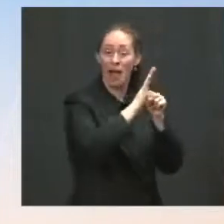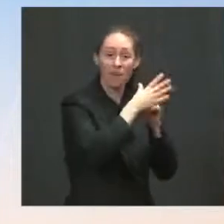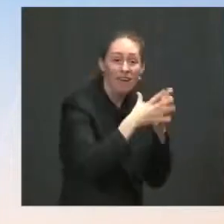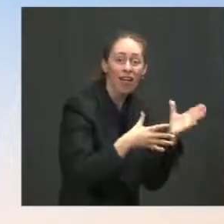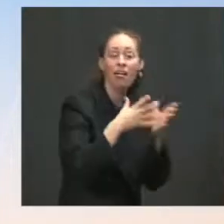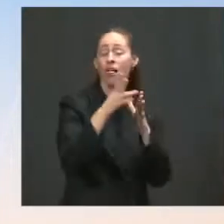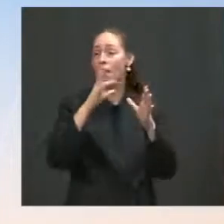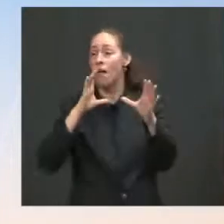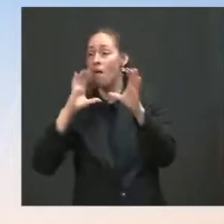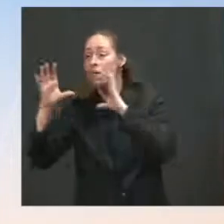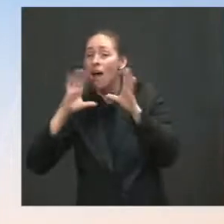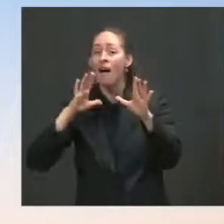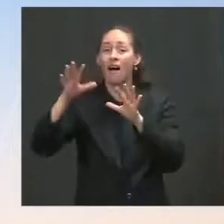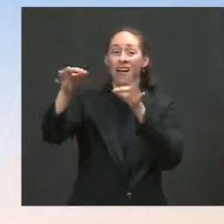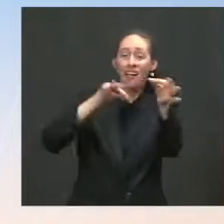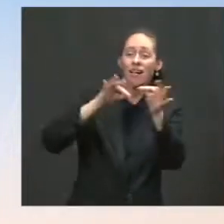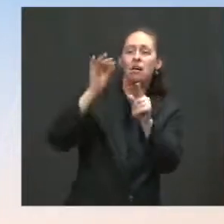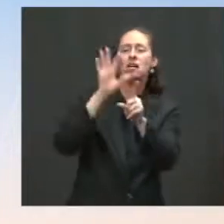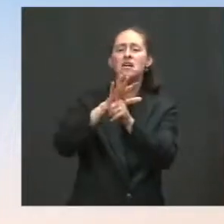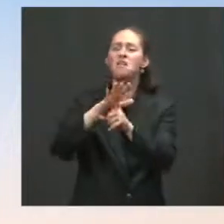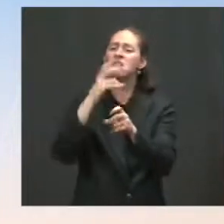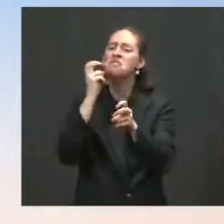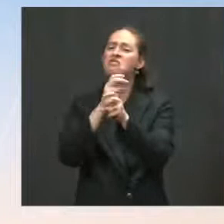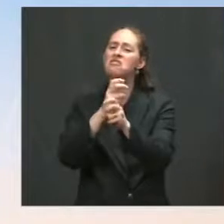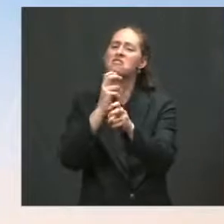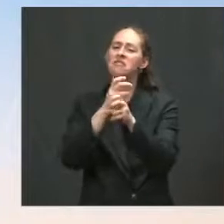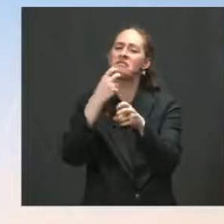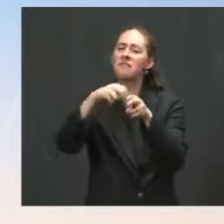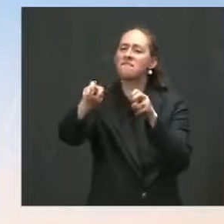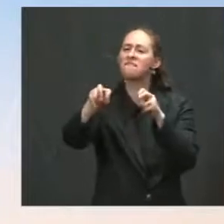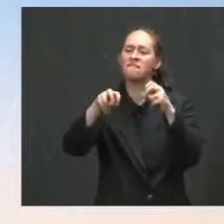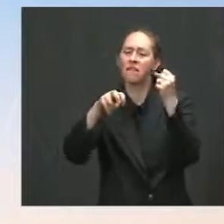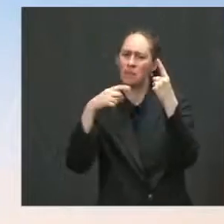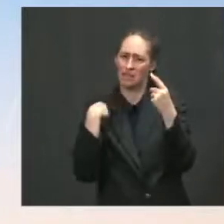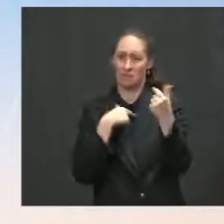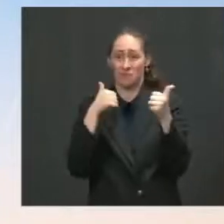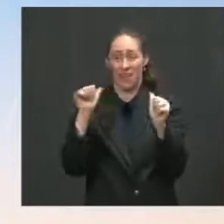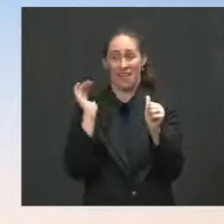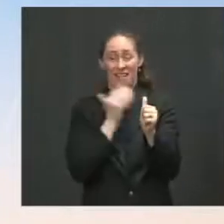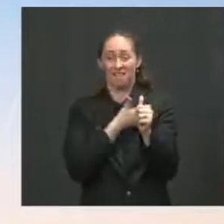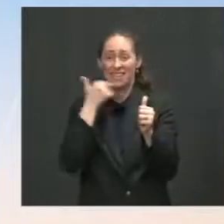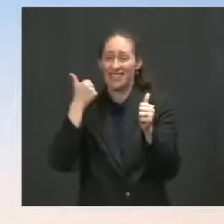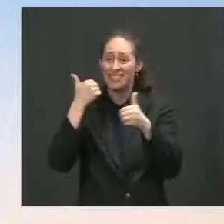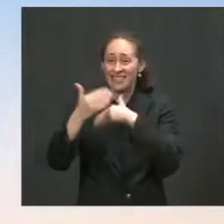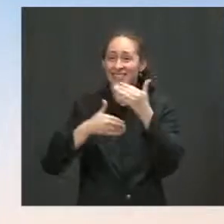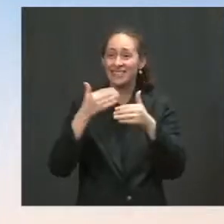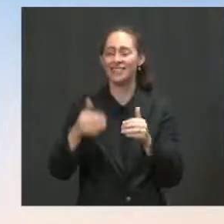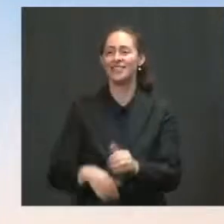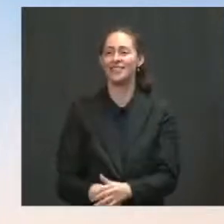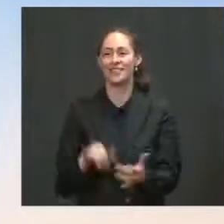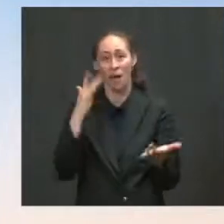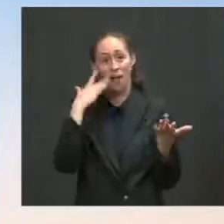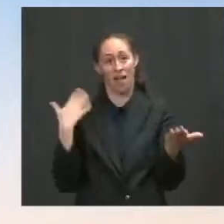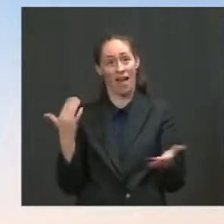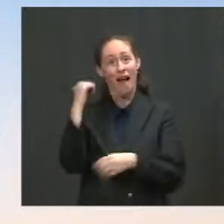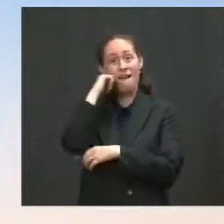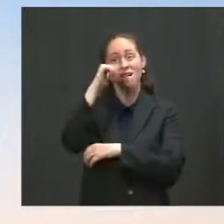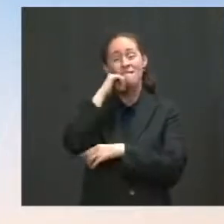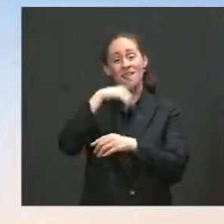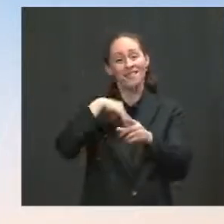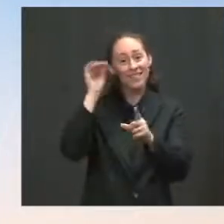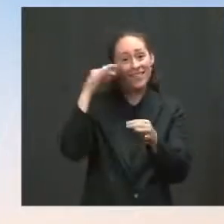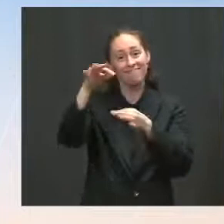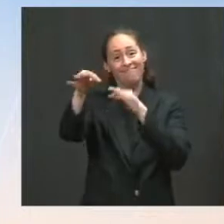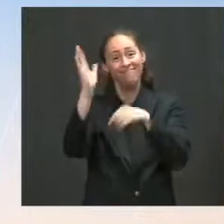But certainly that's why we do as many briefings as we do, why we come out here every day as we do, and why we'll continue